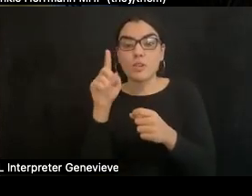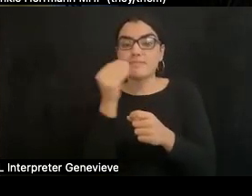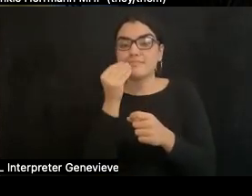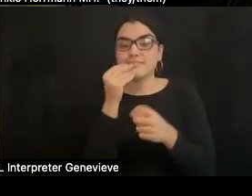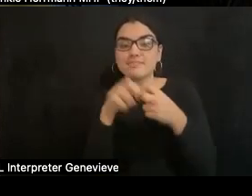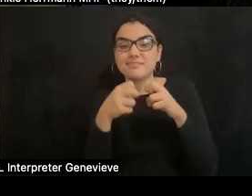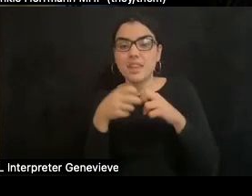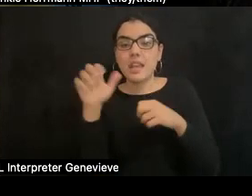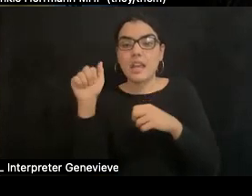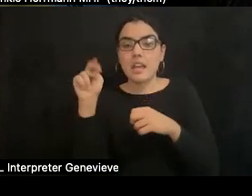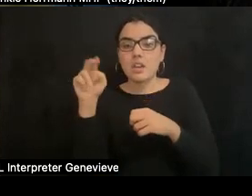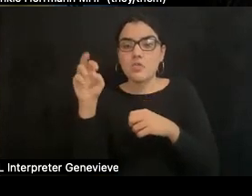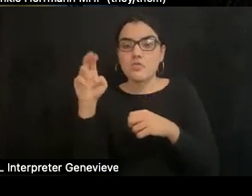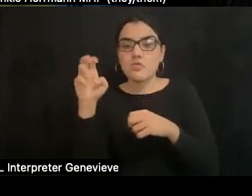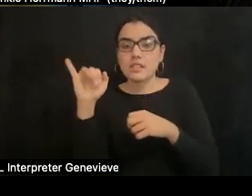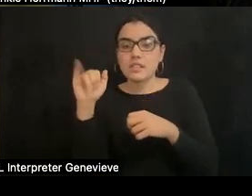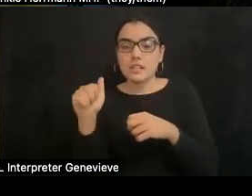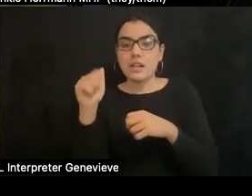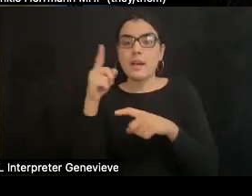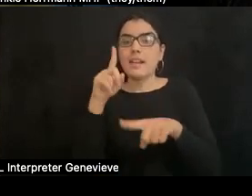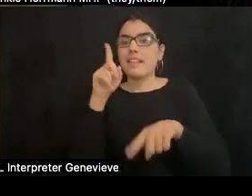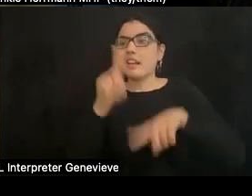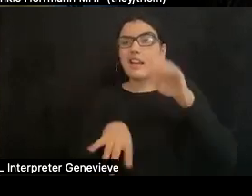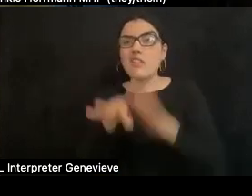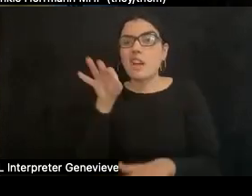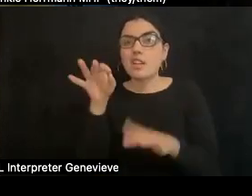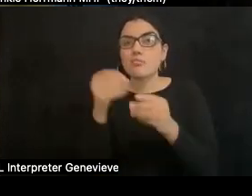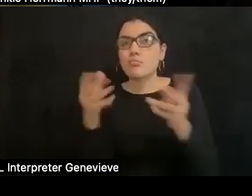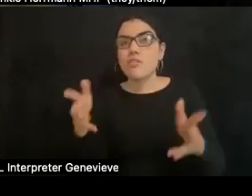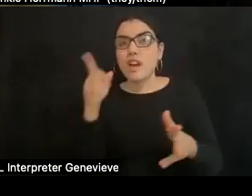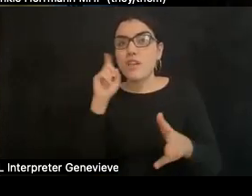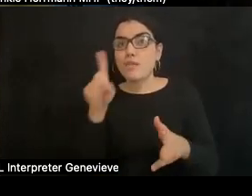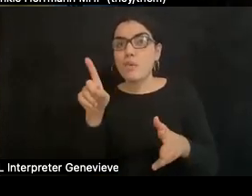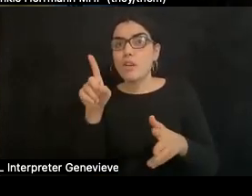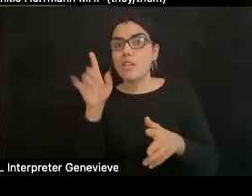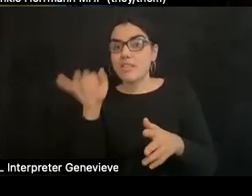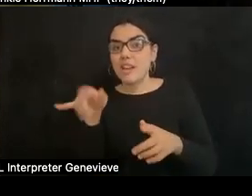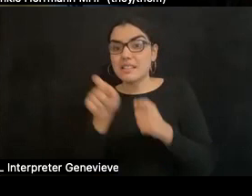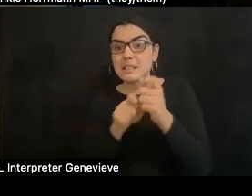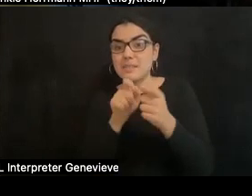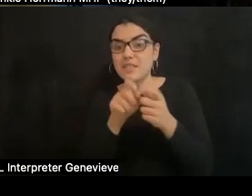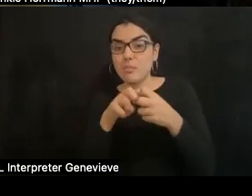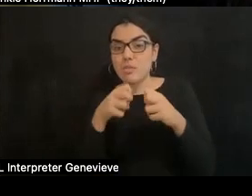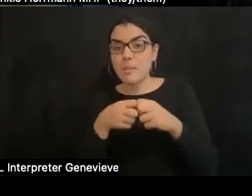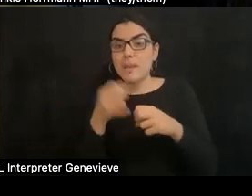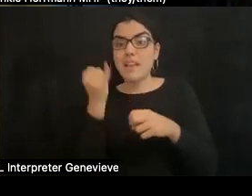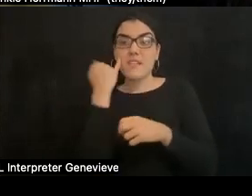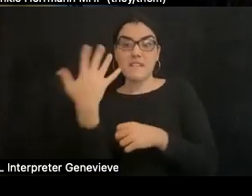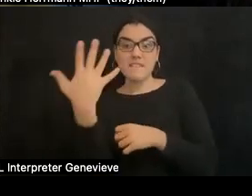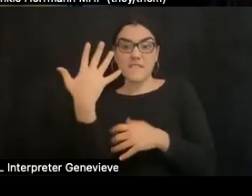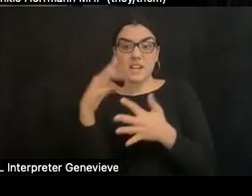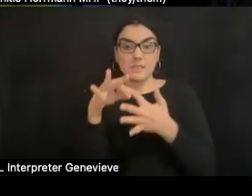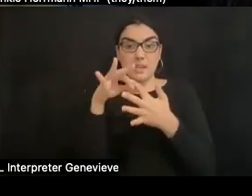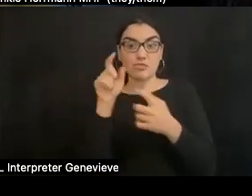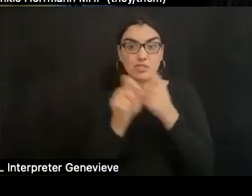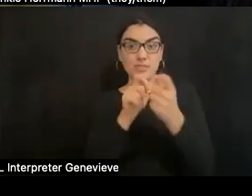out-of-network provider because there's no specialist. But if there's 5 specialists that deal with anorexia, however, you